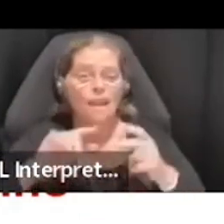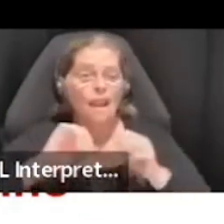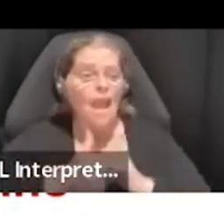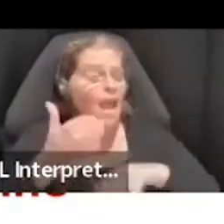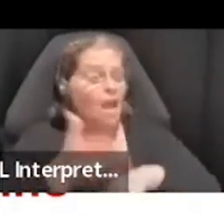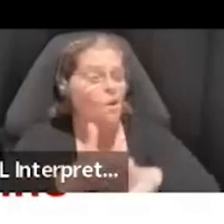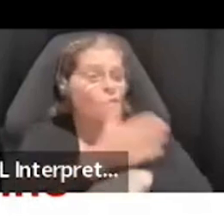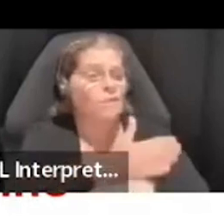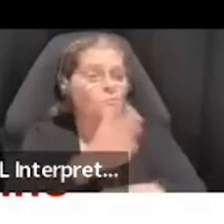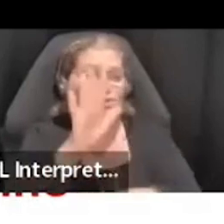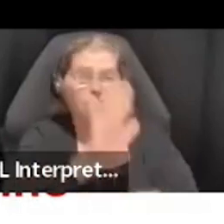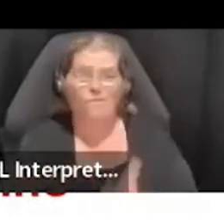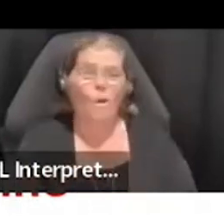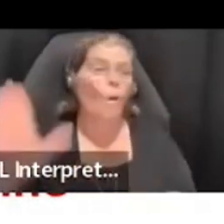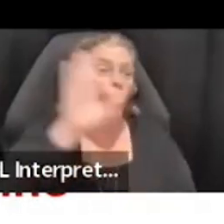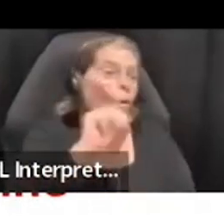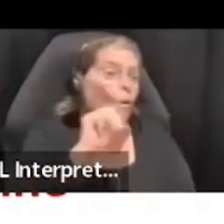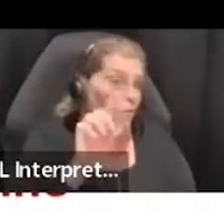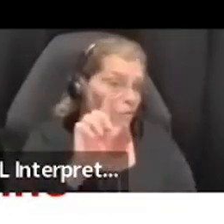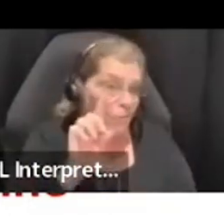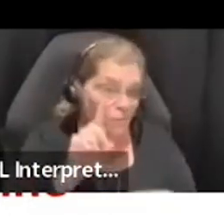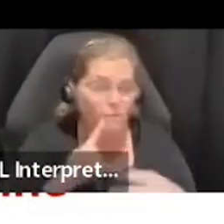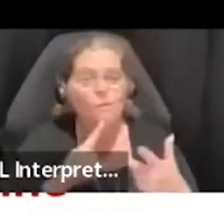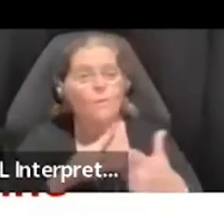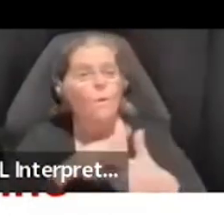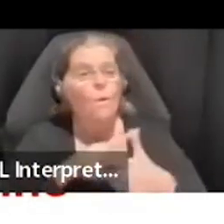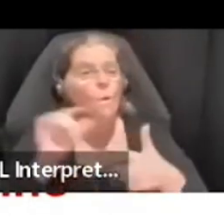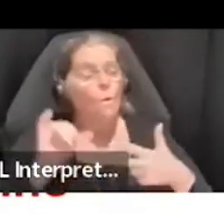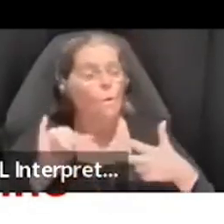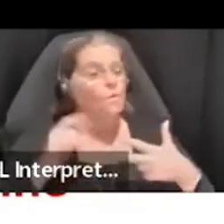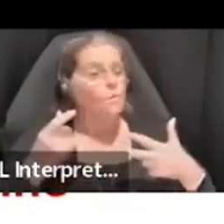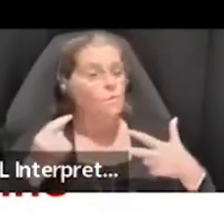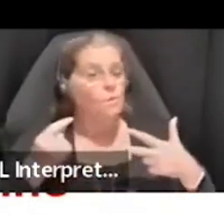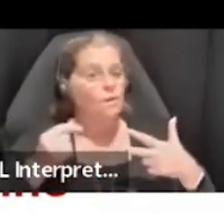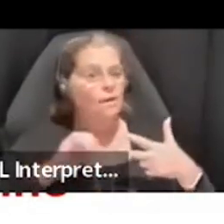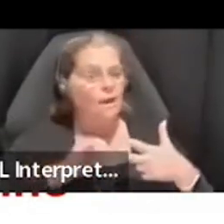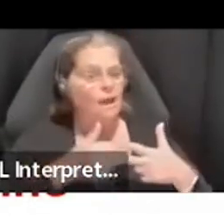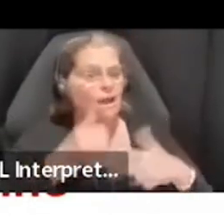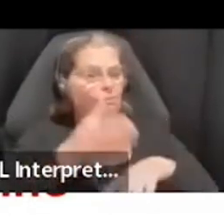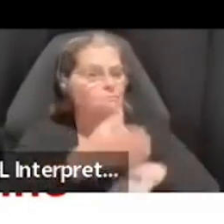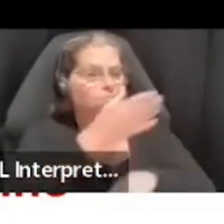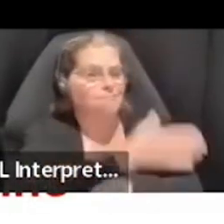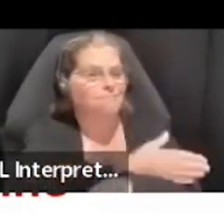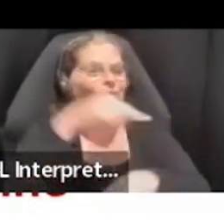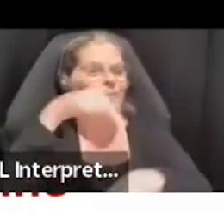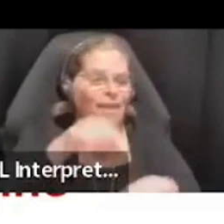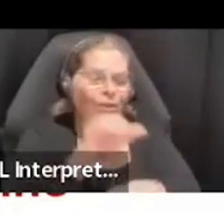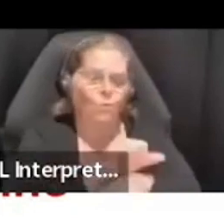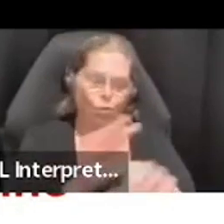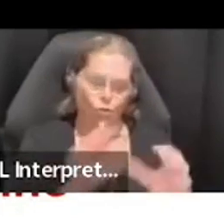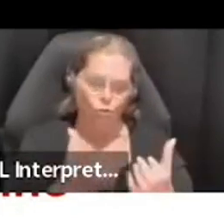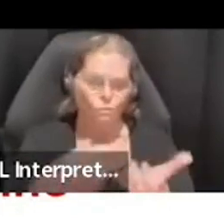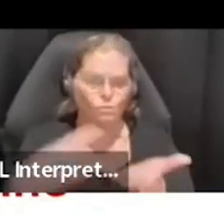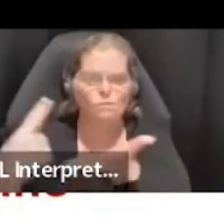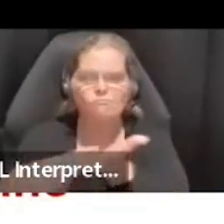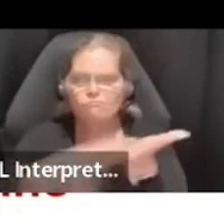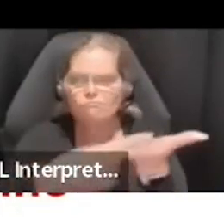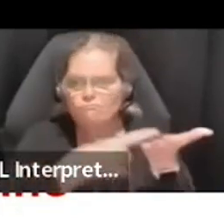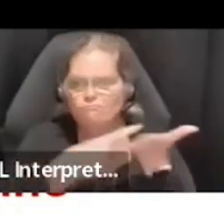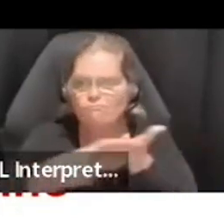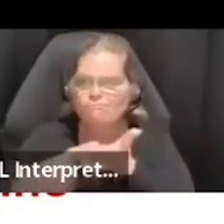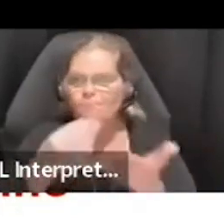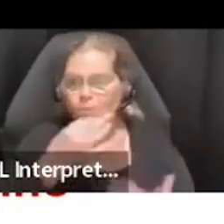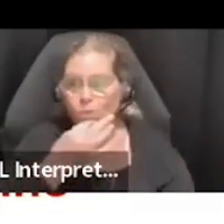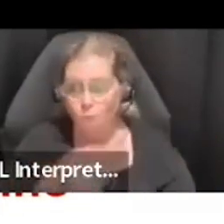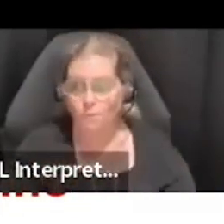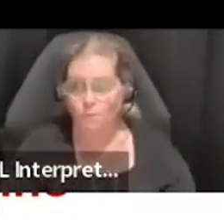state of Maryland, but also how to make things better here with the work group. We'll review some of those topics shortly. I